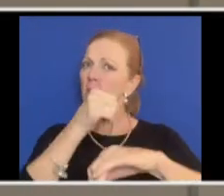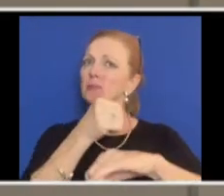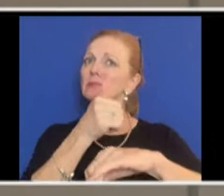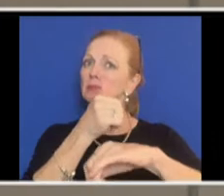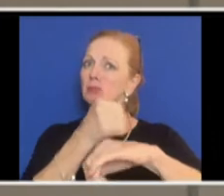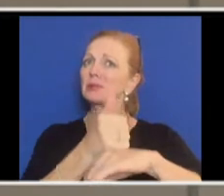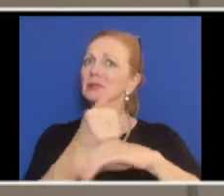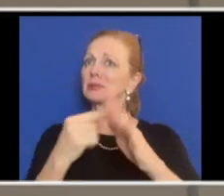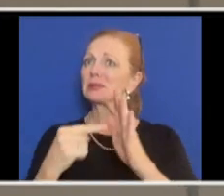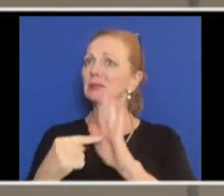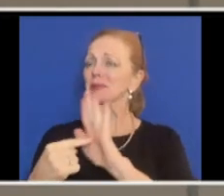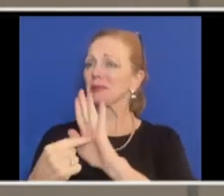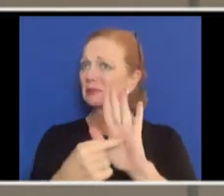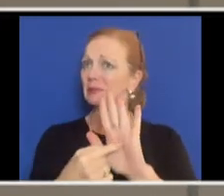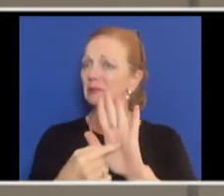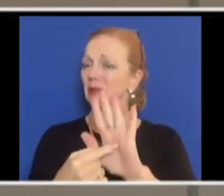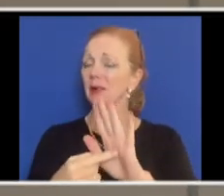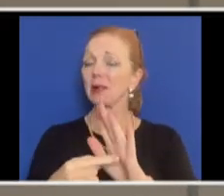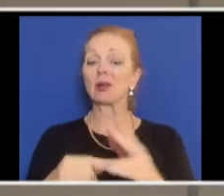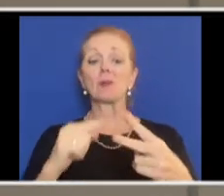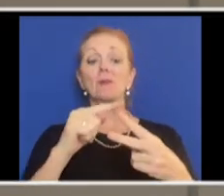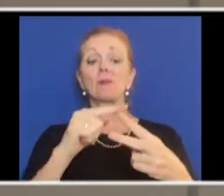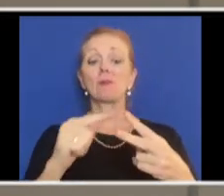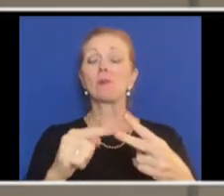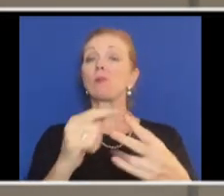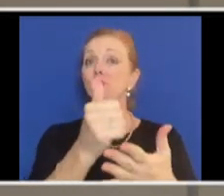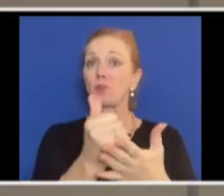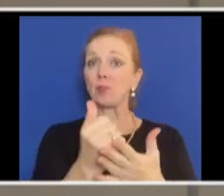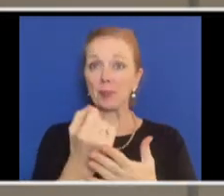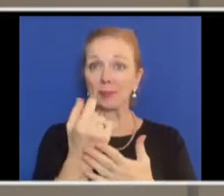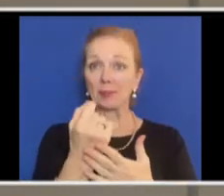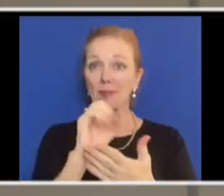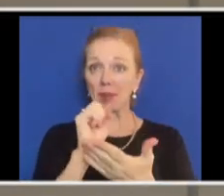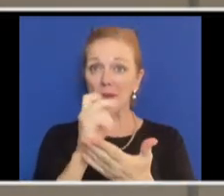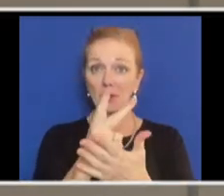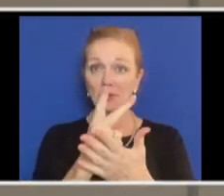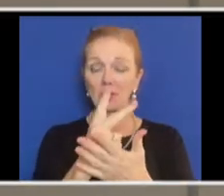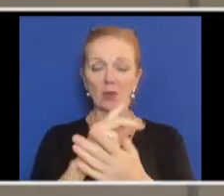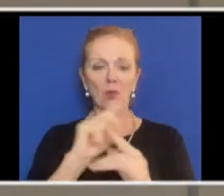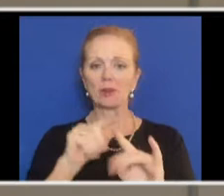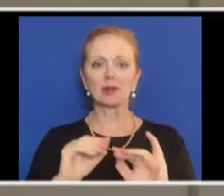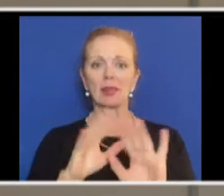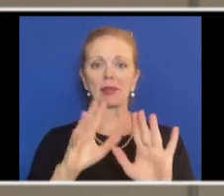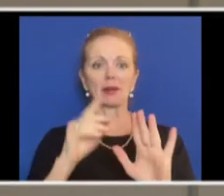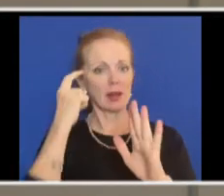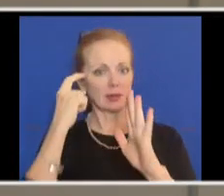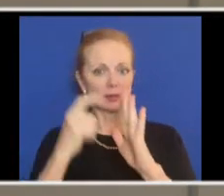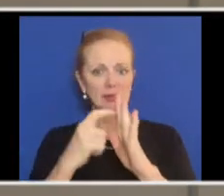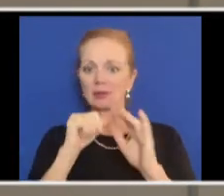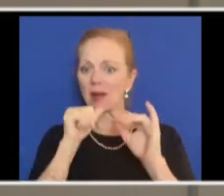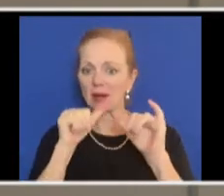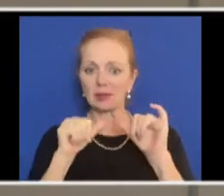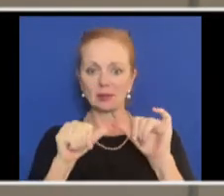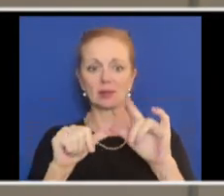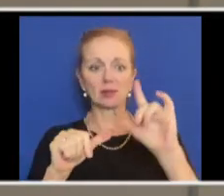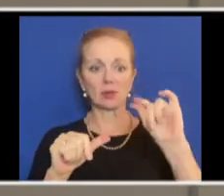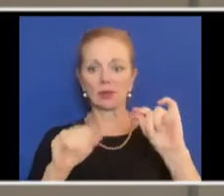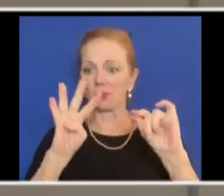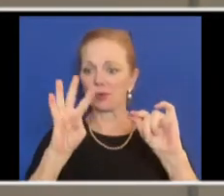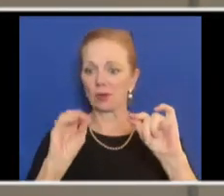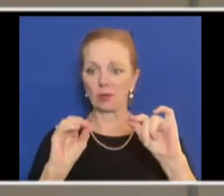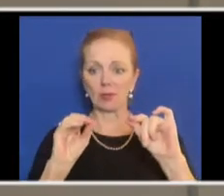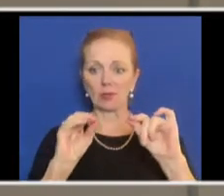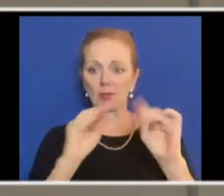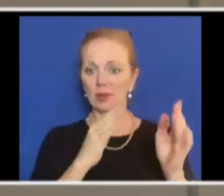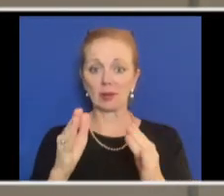two separate questions help me understand the approval when it is clearly identified as inconsistent with the 2040 plan that